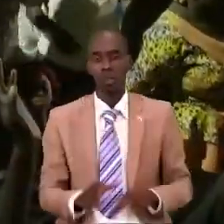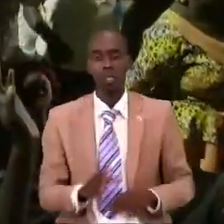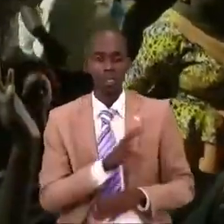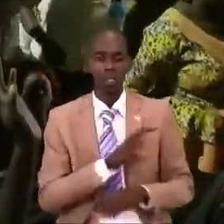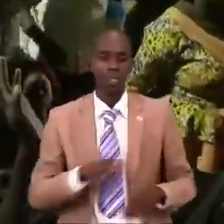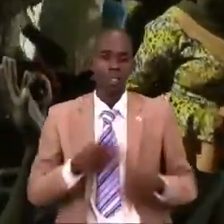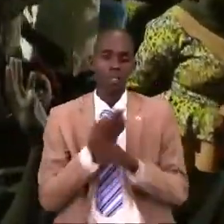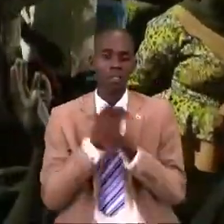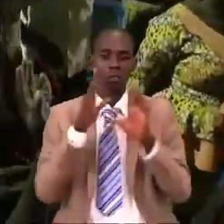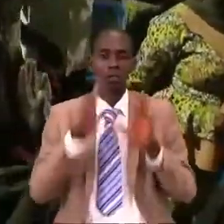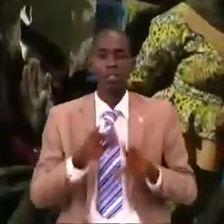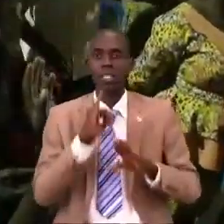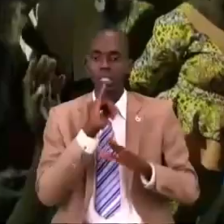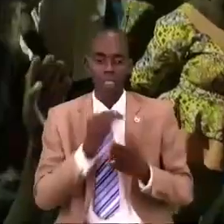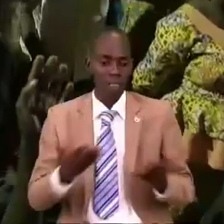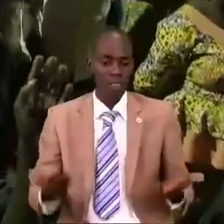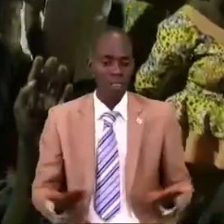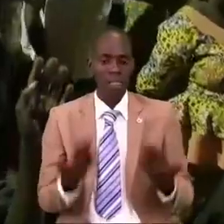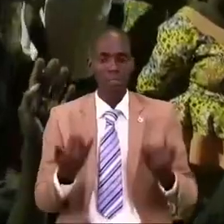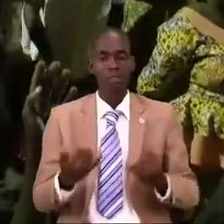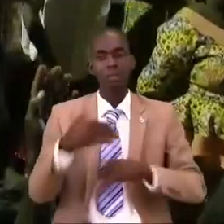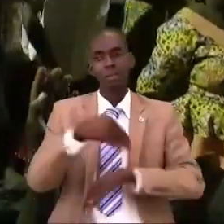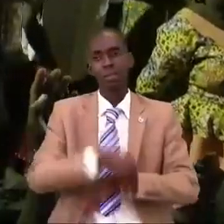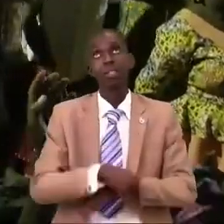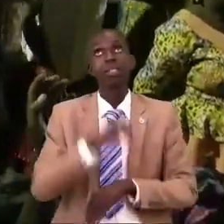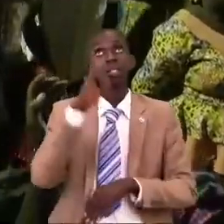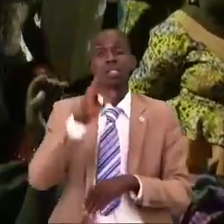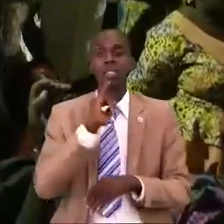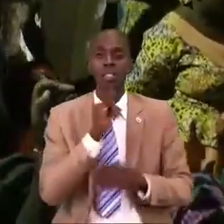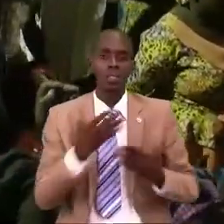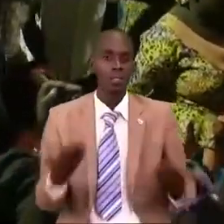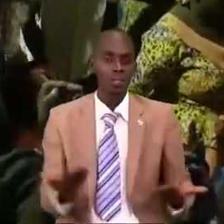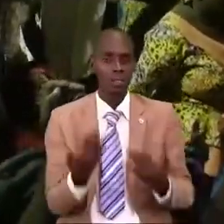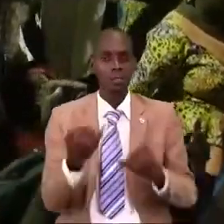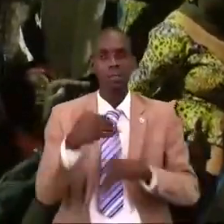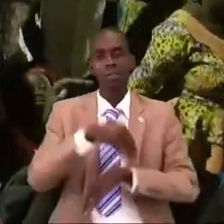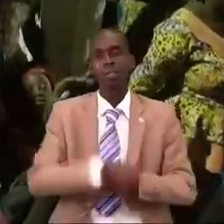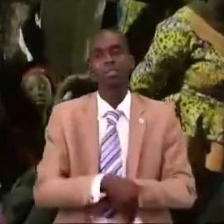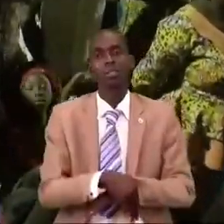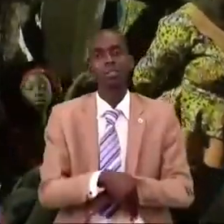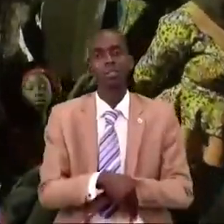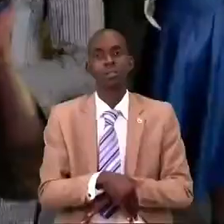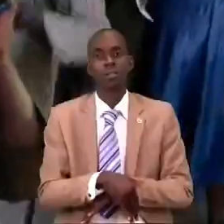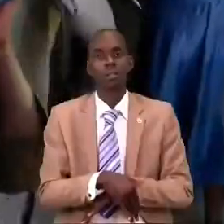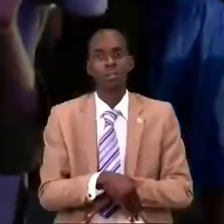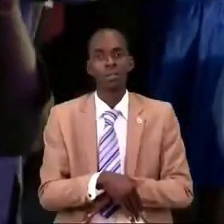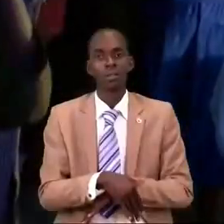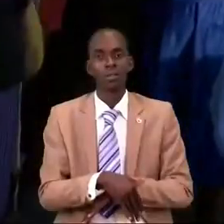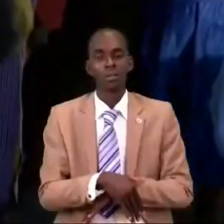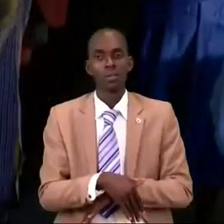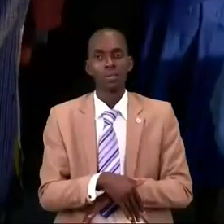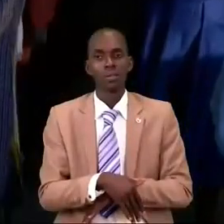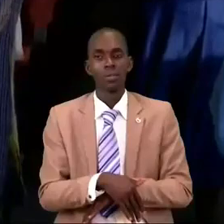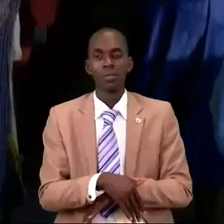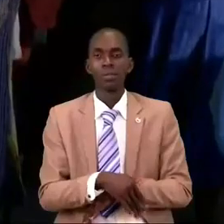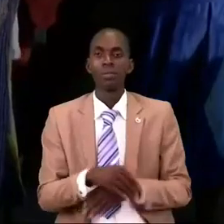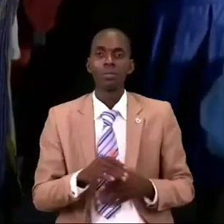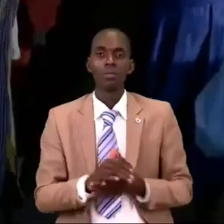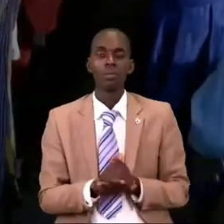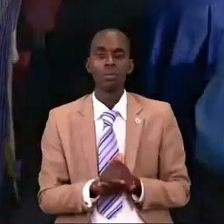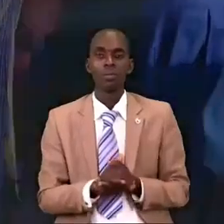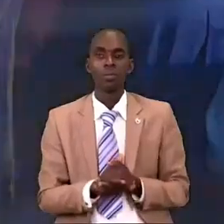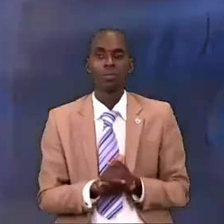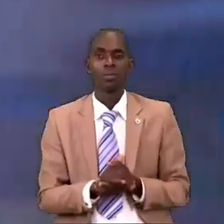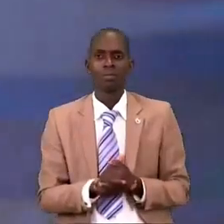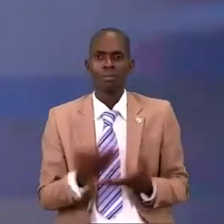Your surrounding has taken your voice away. I said he's here tonight.